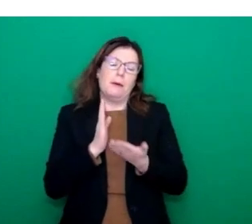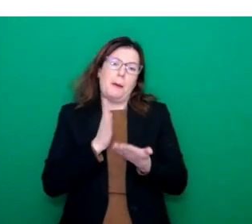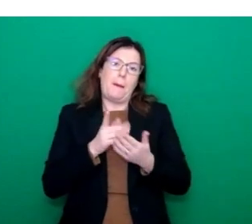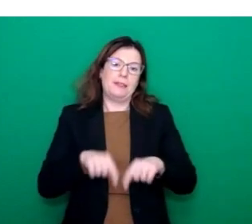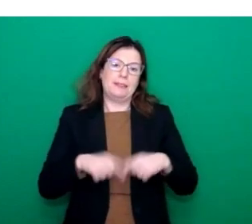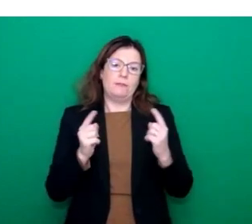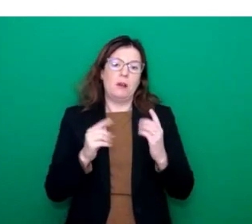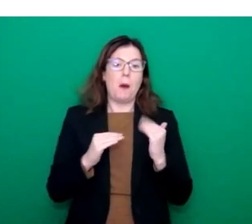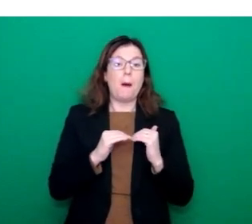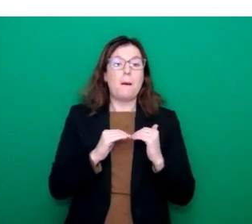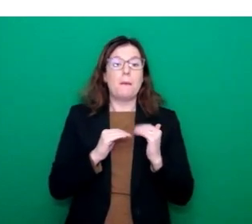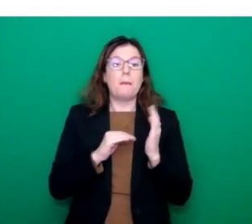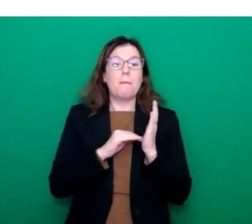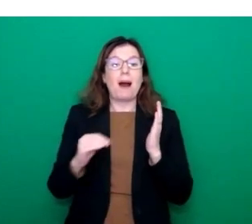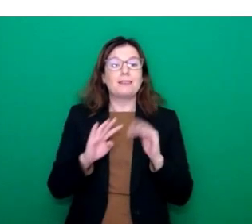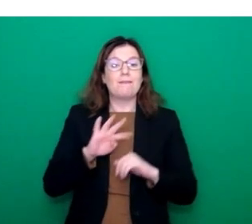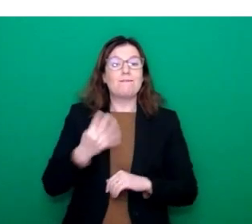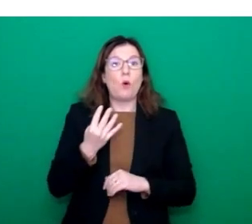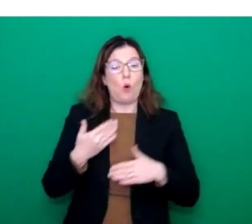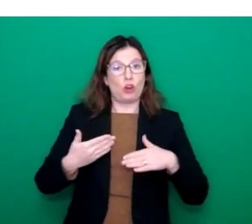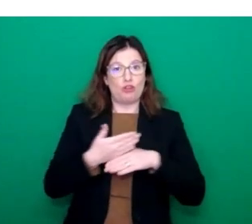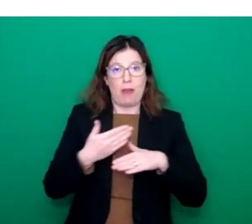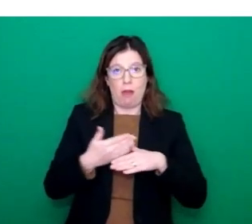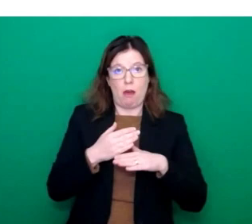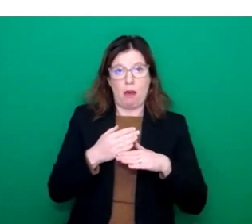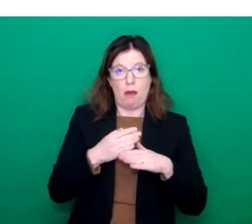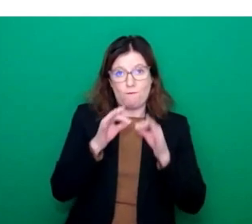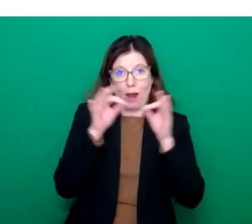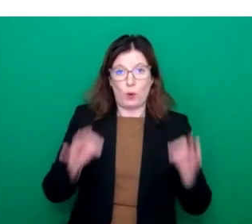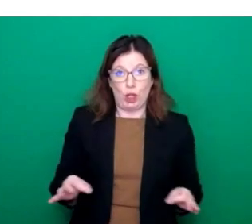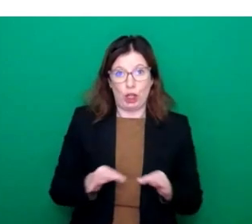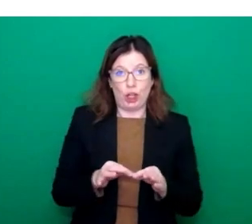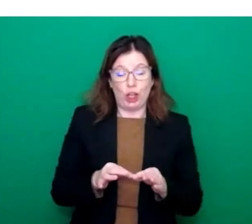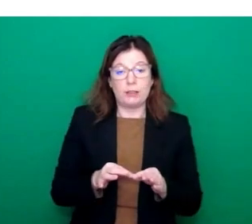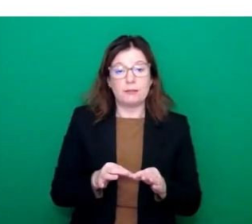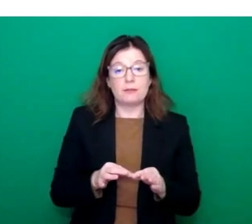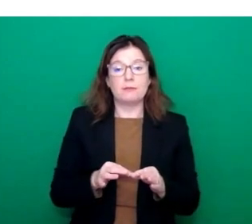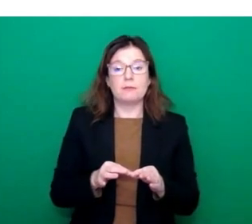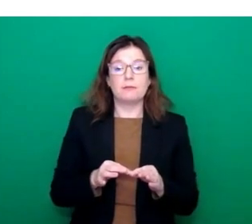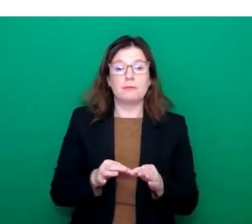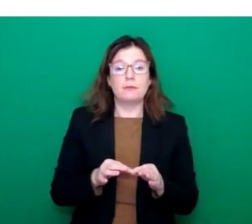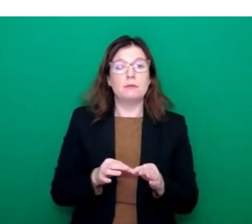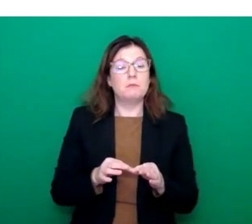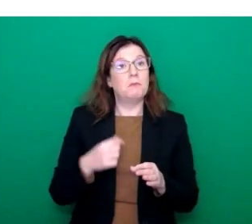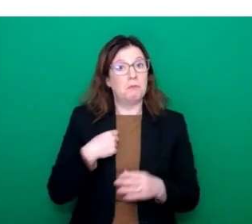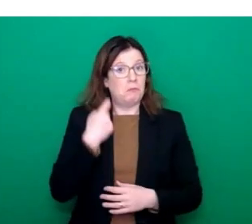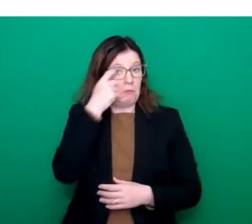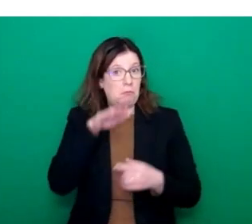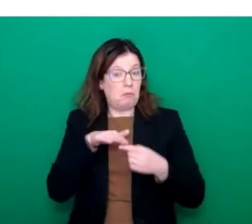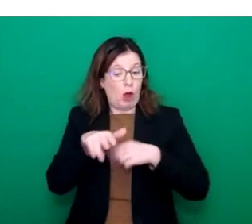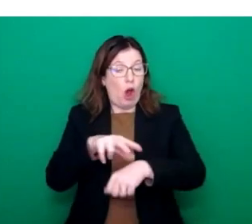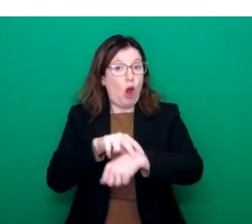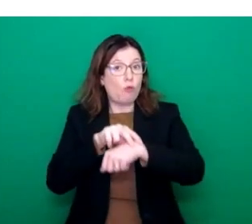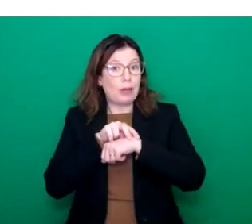Band 4 NHS Careers framework, and we're looking at moving into the apprenticeship models. There's